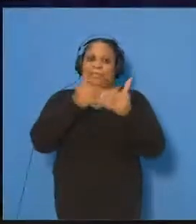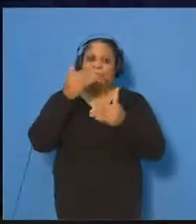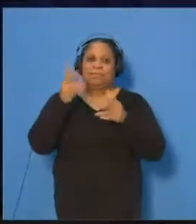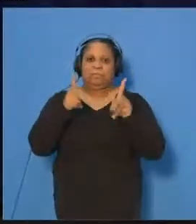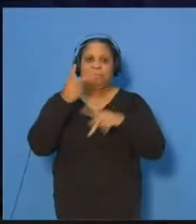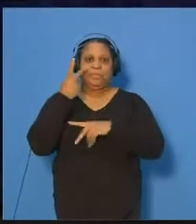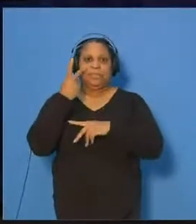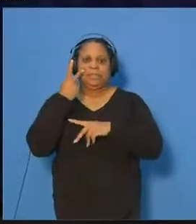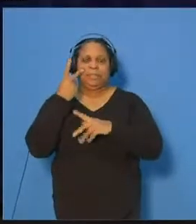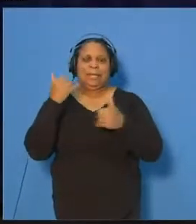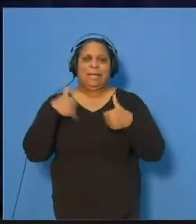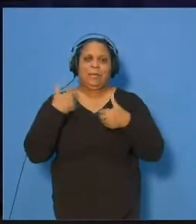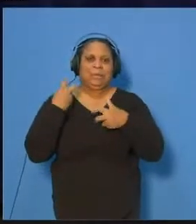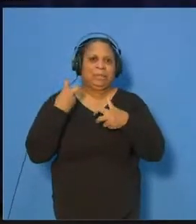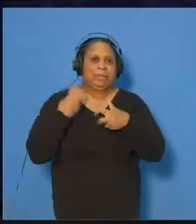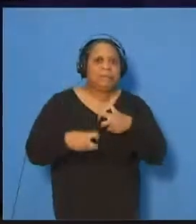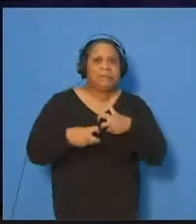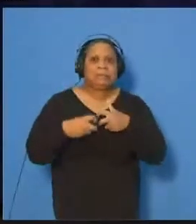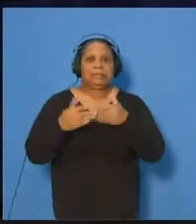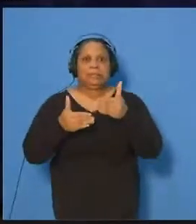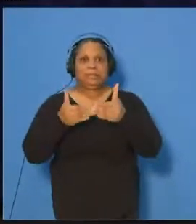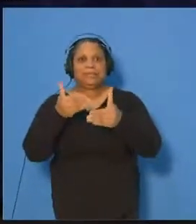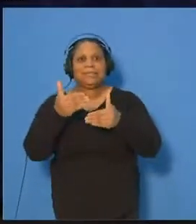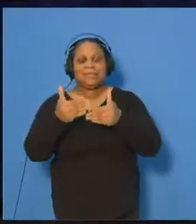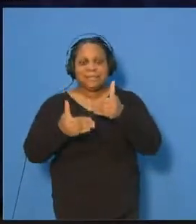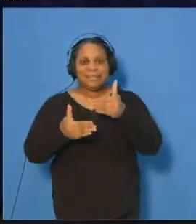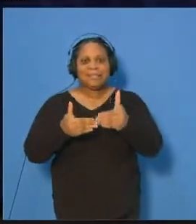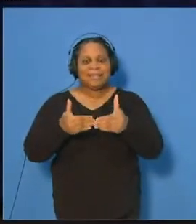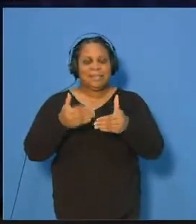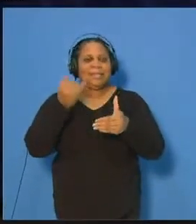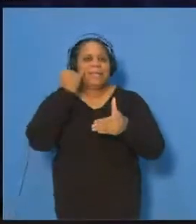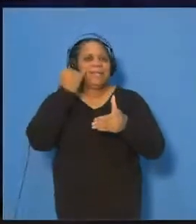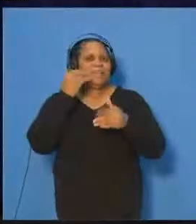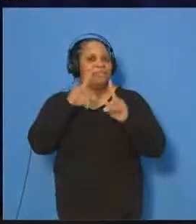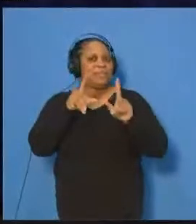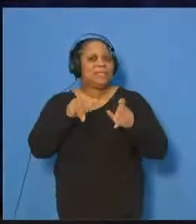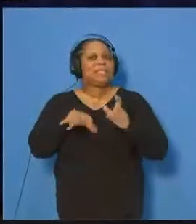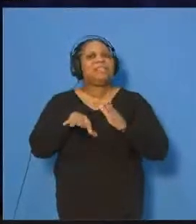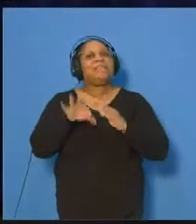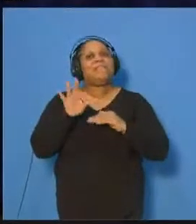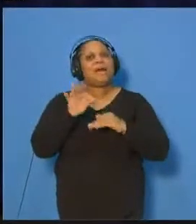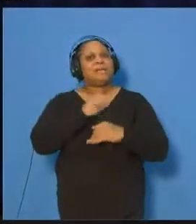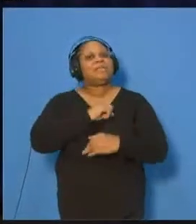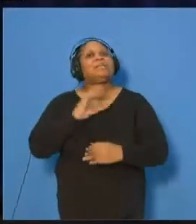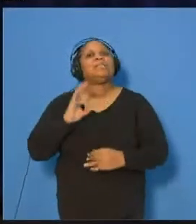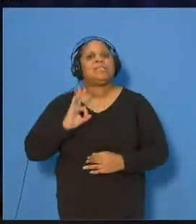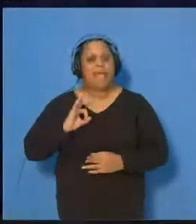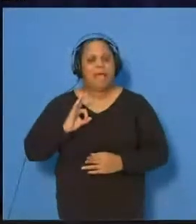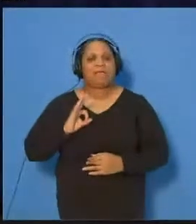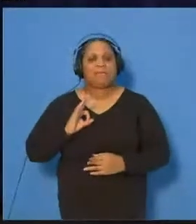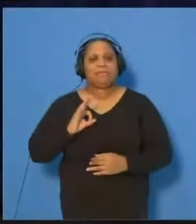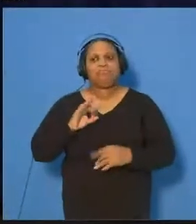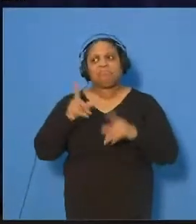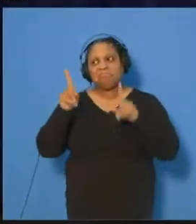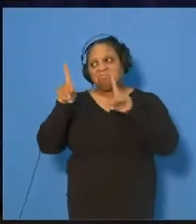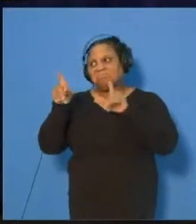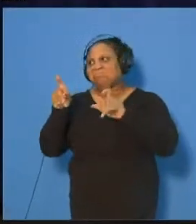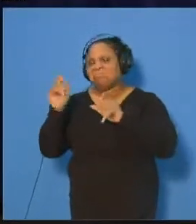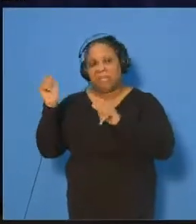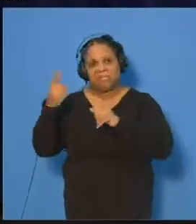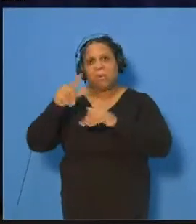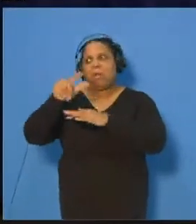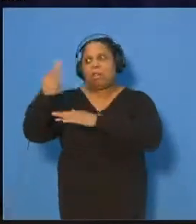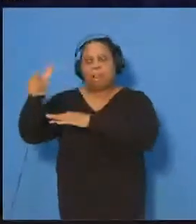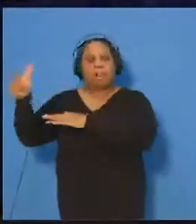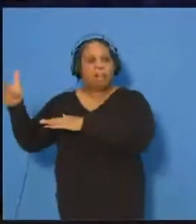how difficult that procedure is. If there is a test found in a staff member, and if you test everyone else that next